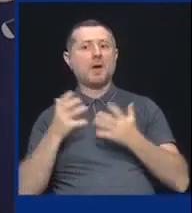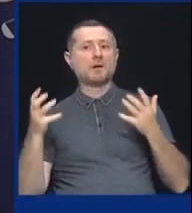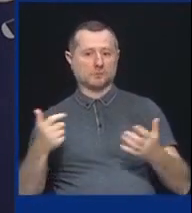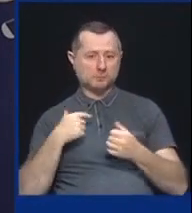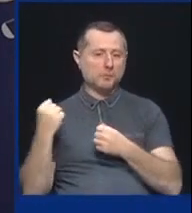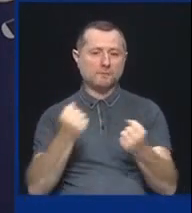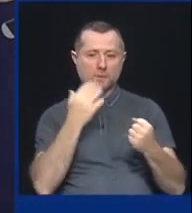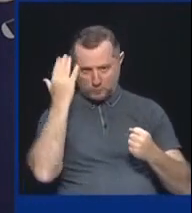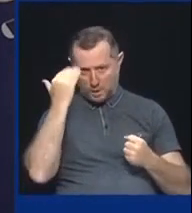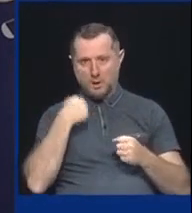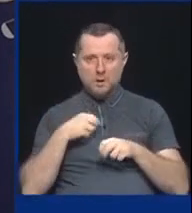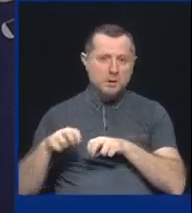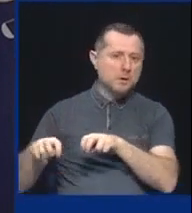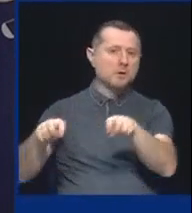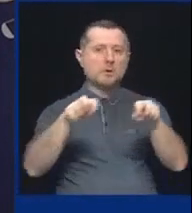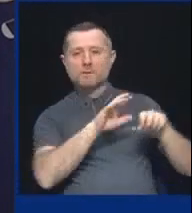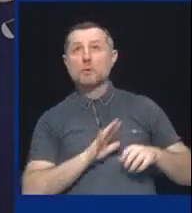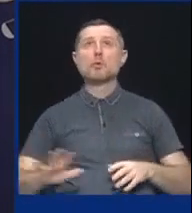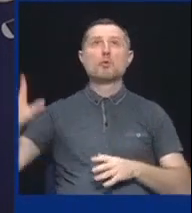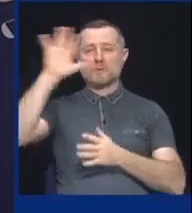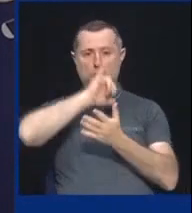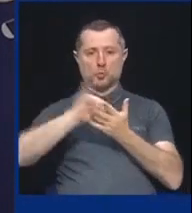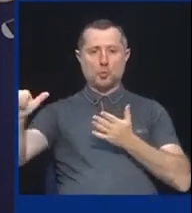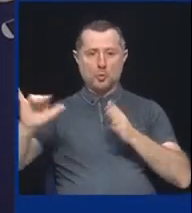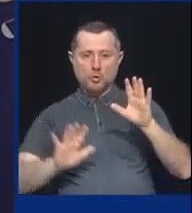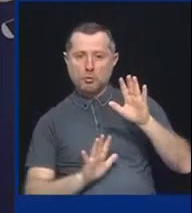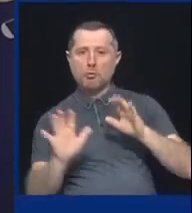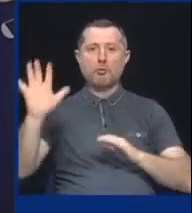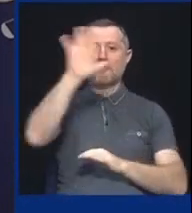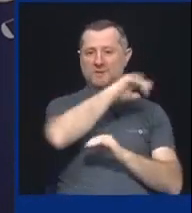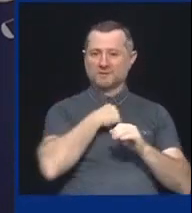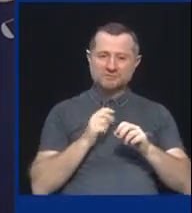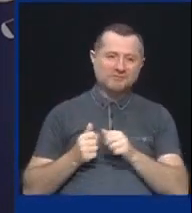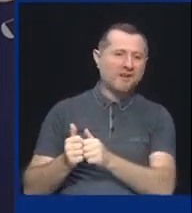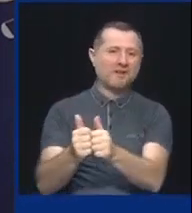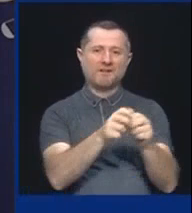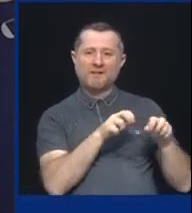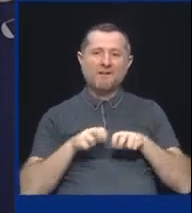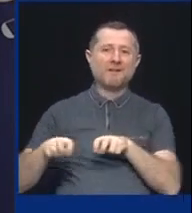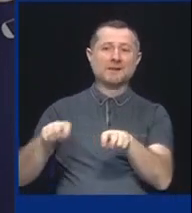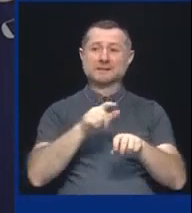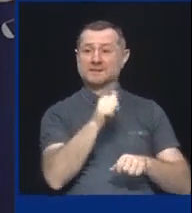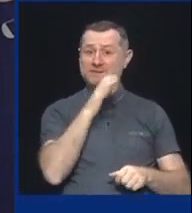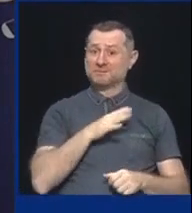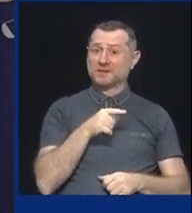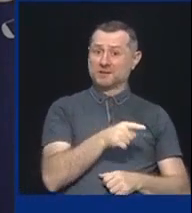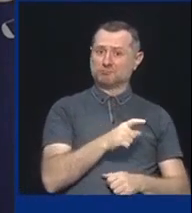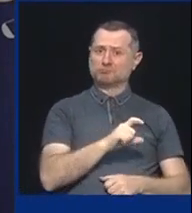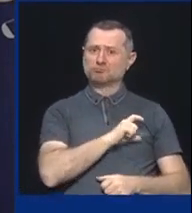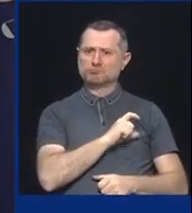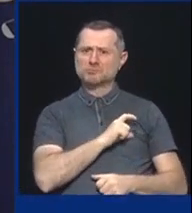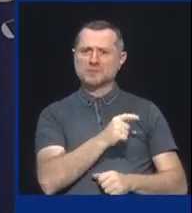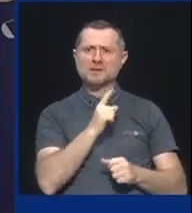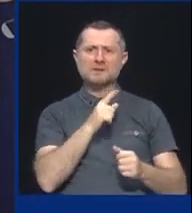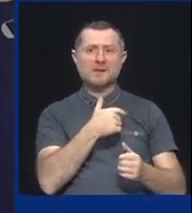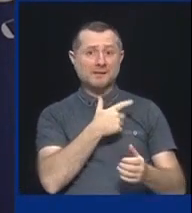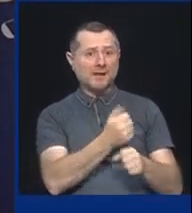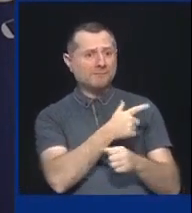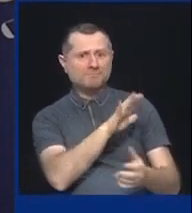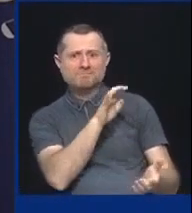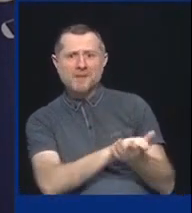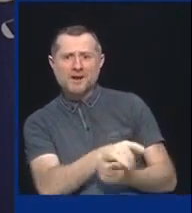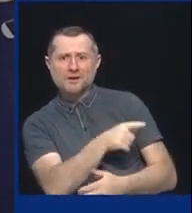driving around the state. This female trooper was getting married, and I made some